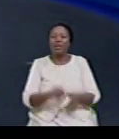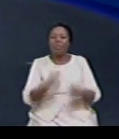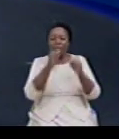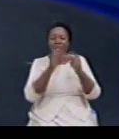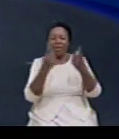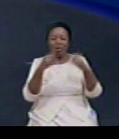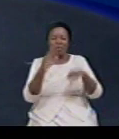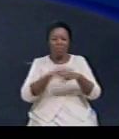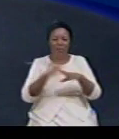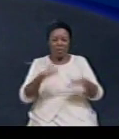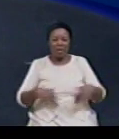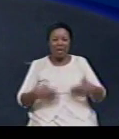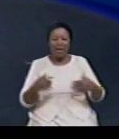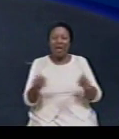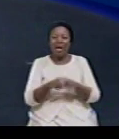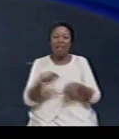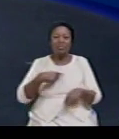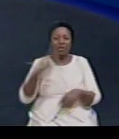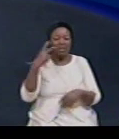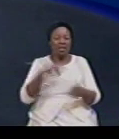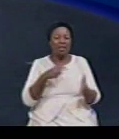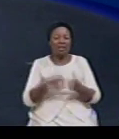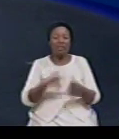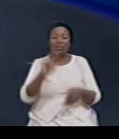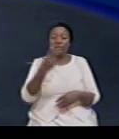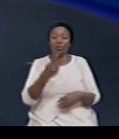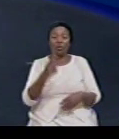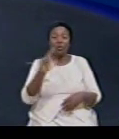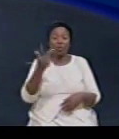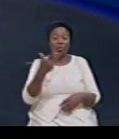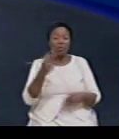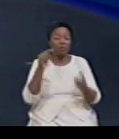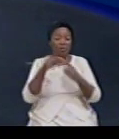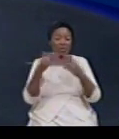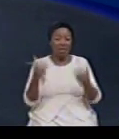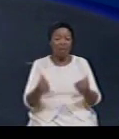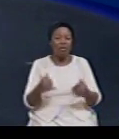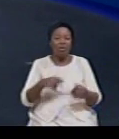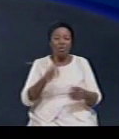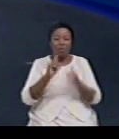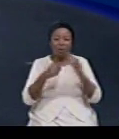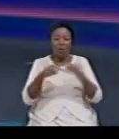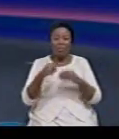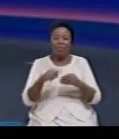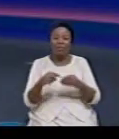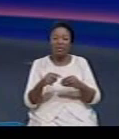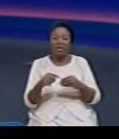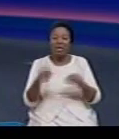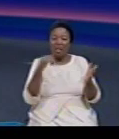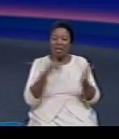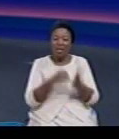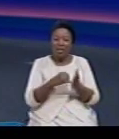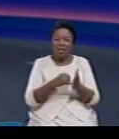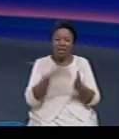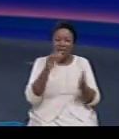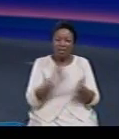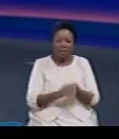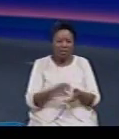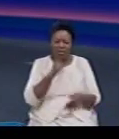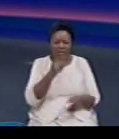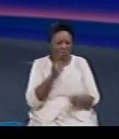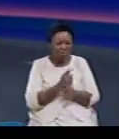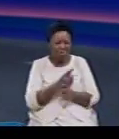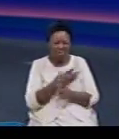look at this third point now, we're talking about confident praise, not a superficial praise. Not